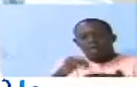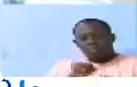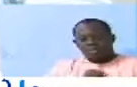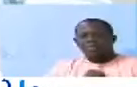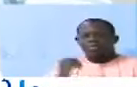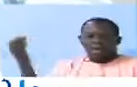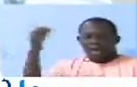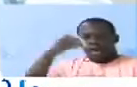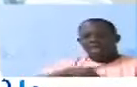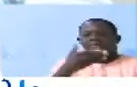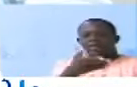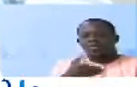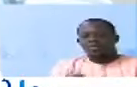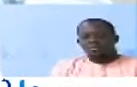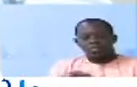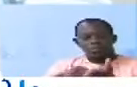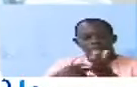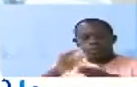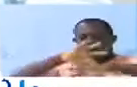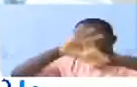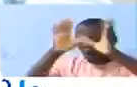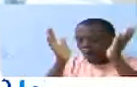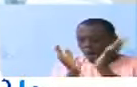remain detained in that place?